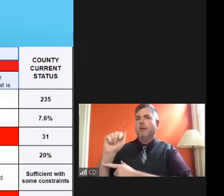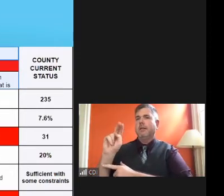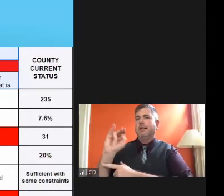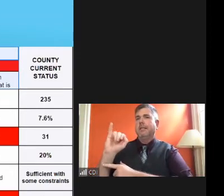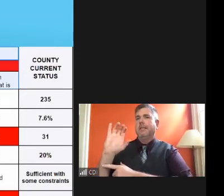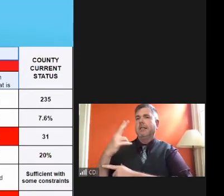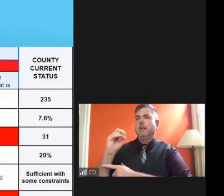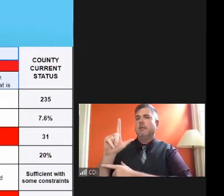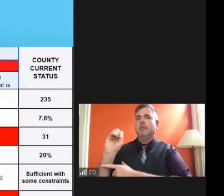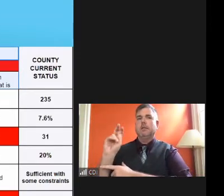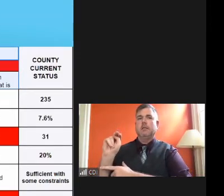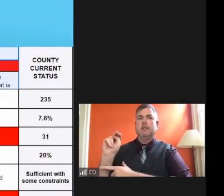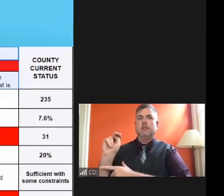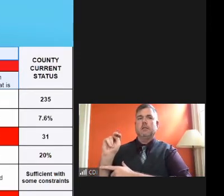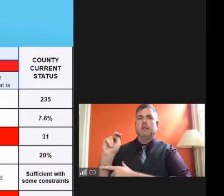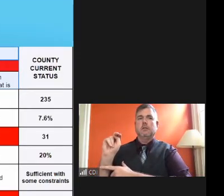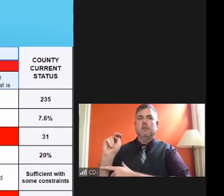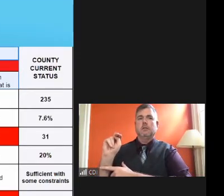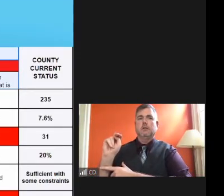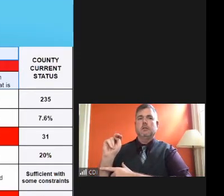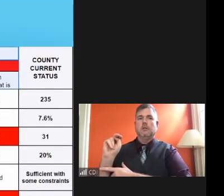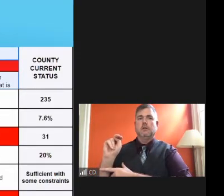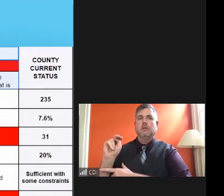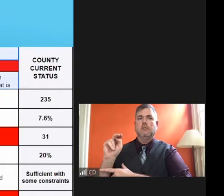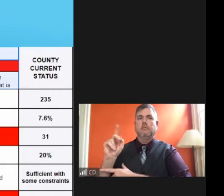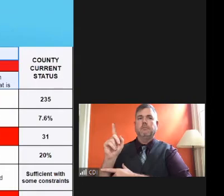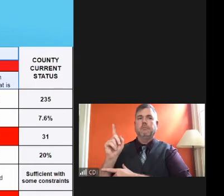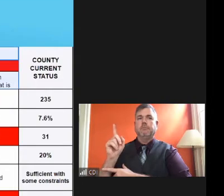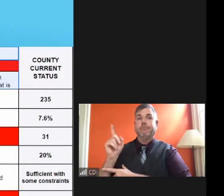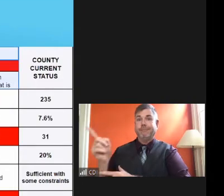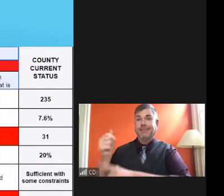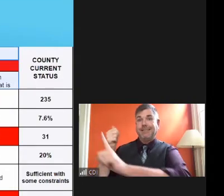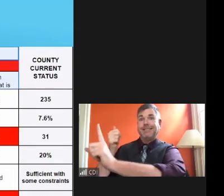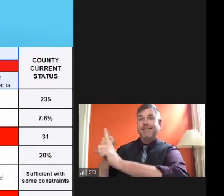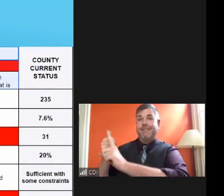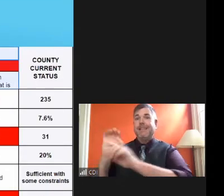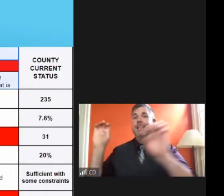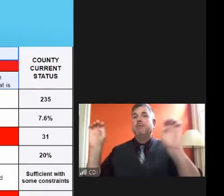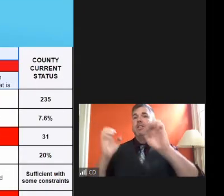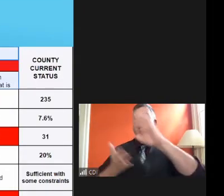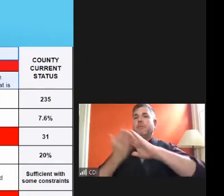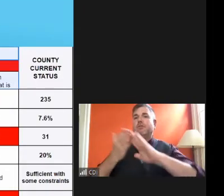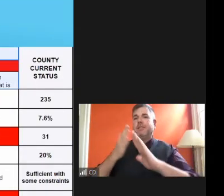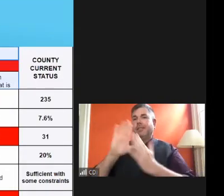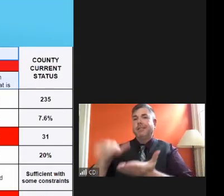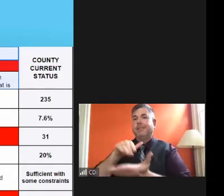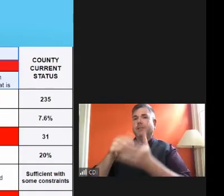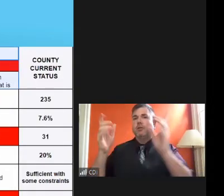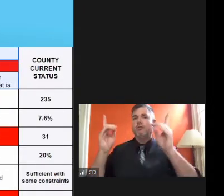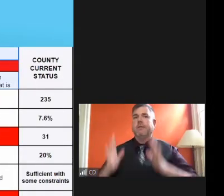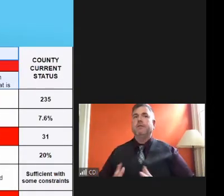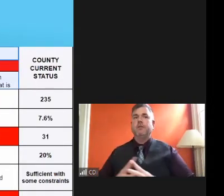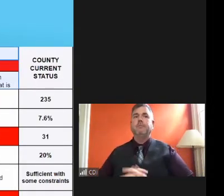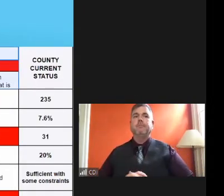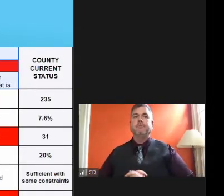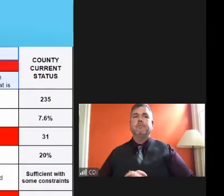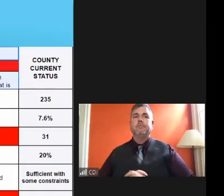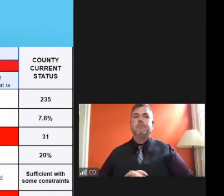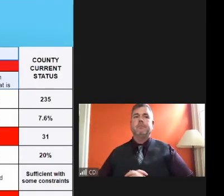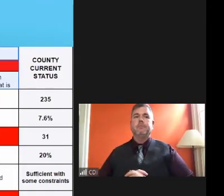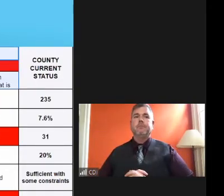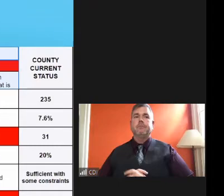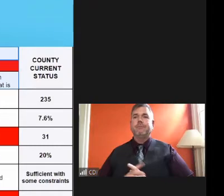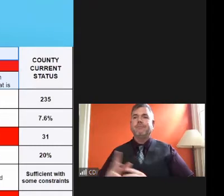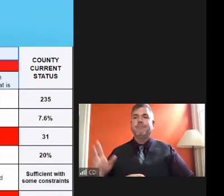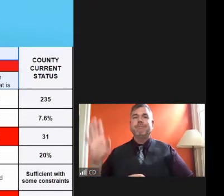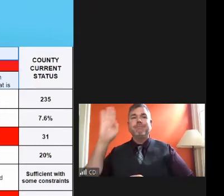holds all this together. Good afternoon, everyone. In my normal job, I am the Assistant County Administrator, but have been in the